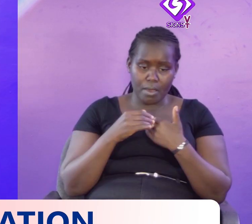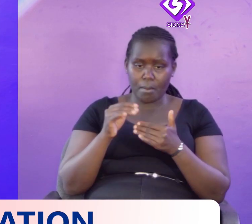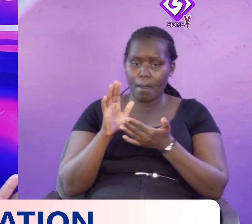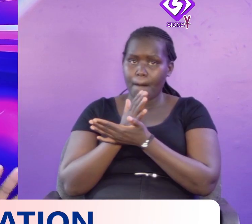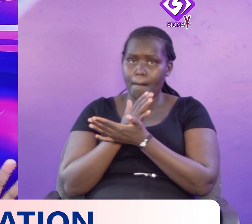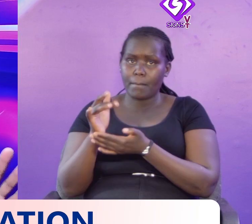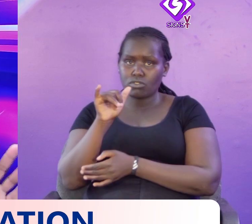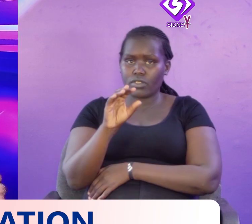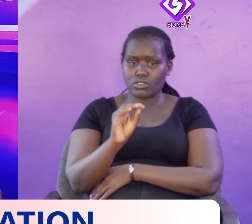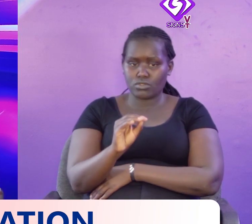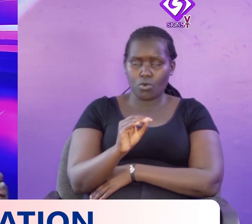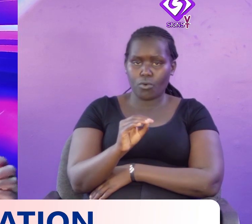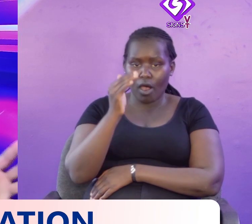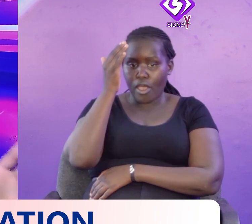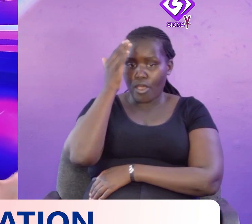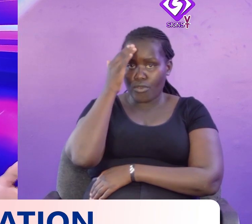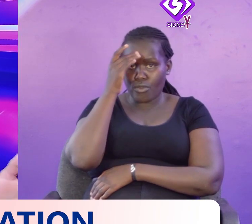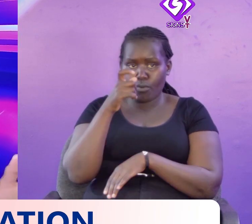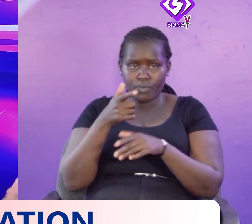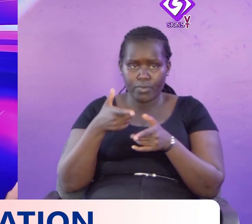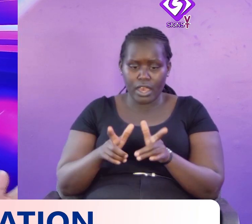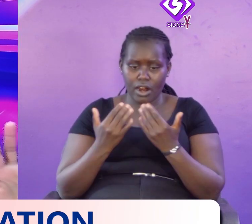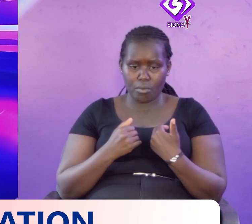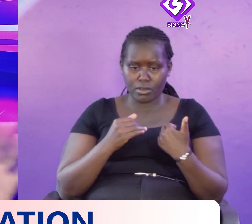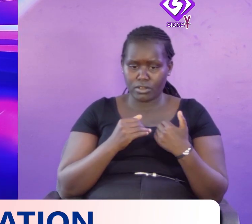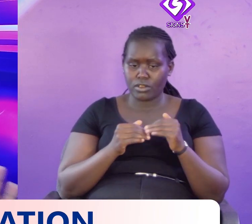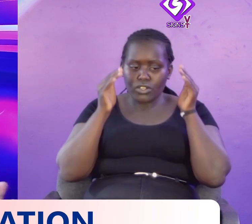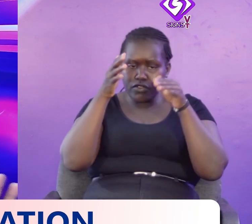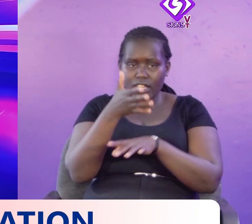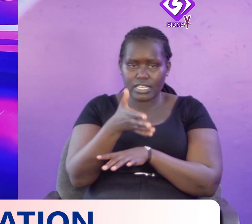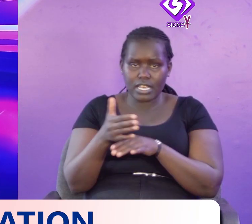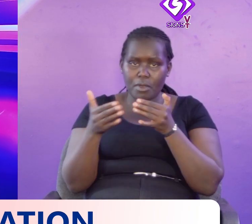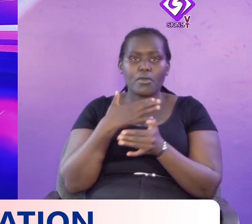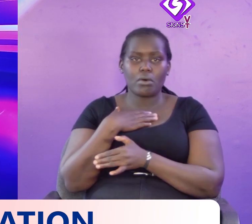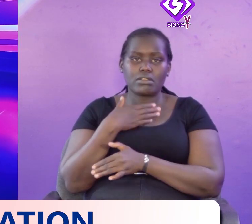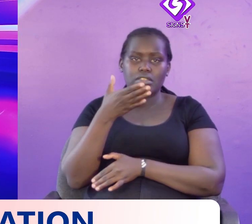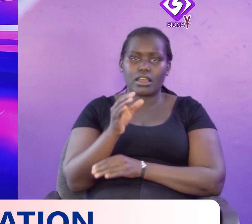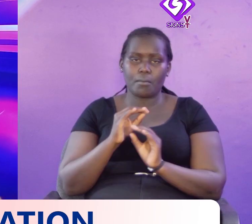Yes. You know, when, just allow me to go there. I know you may not want me to go there, but we are